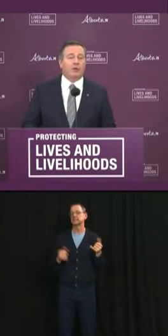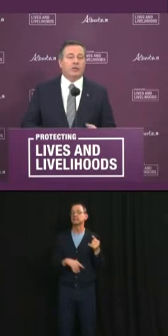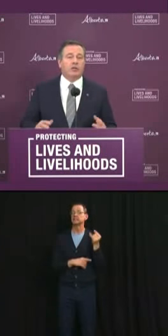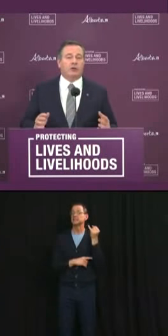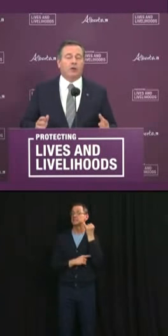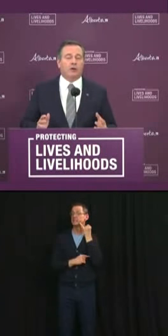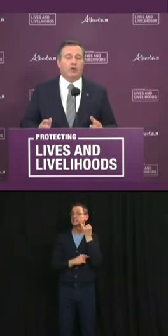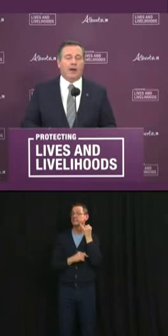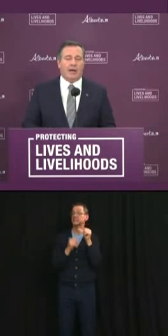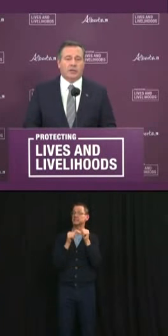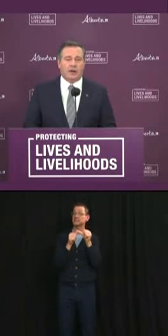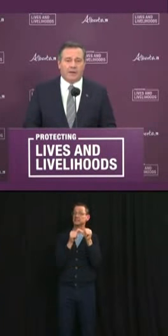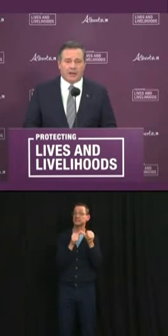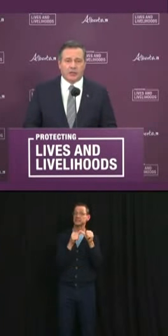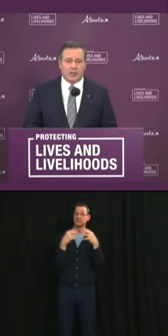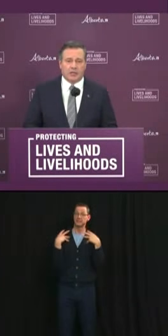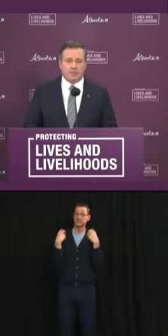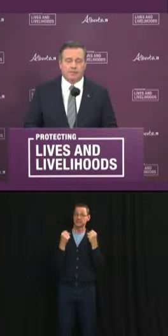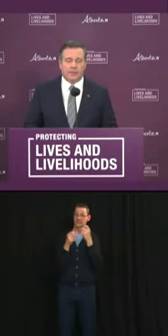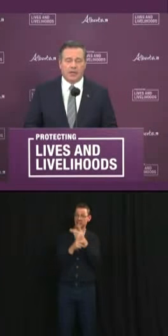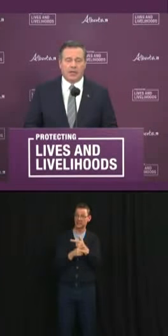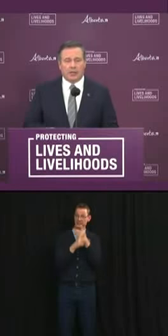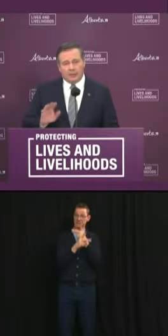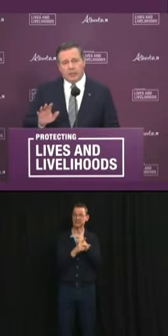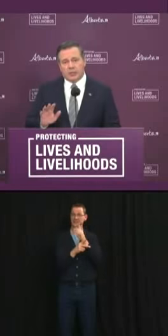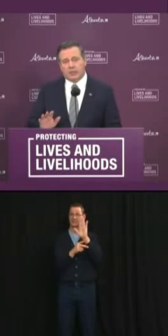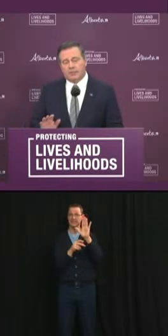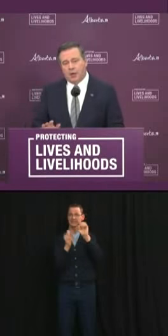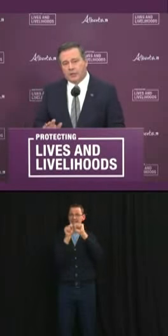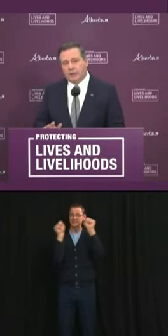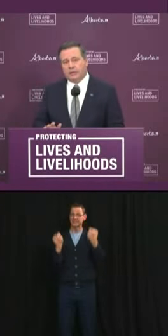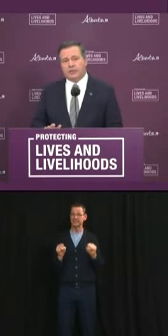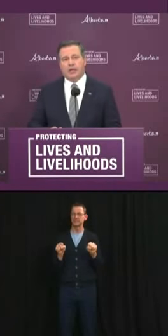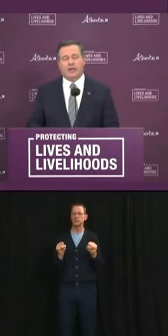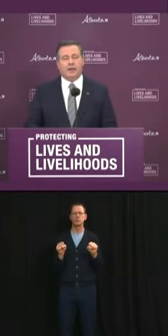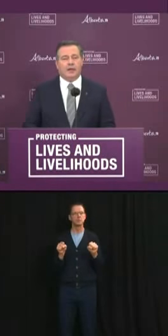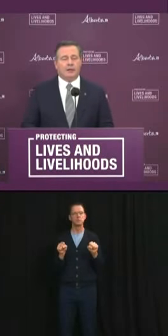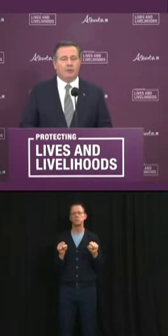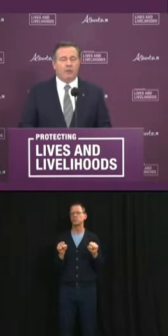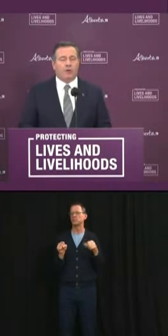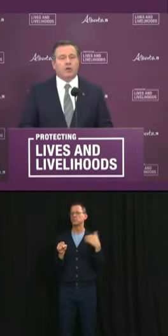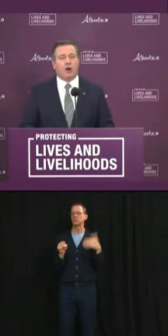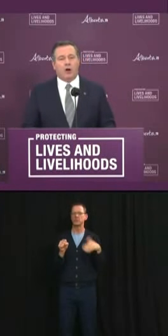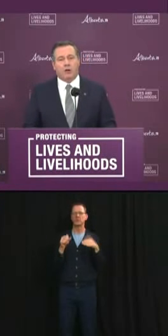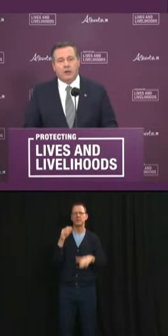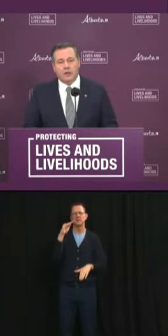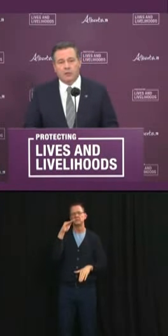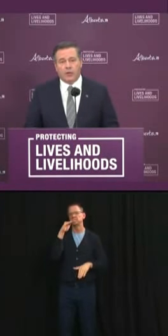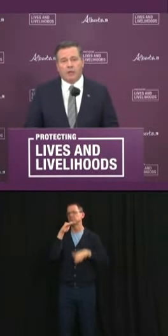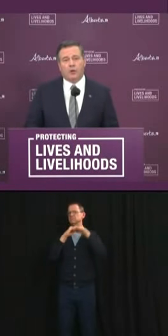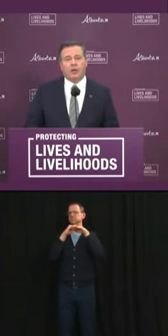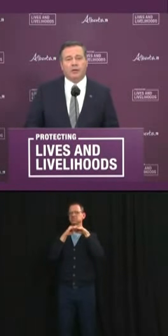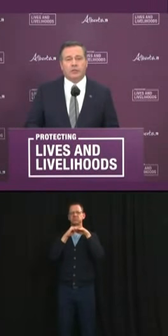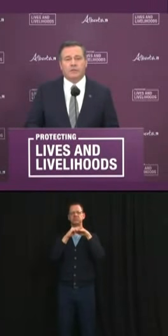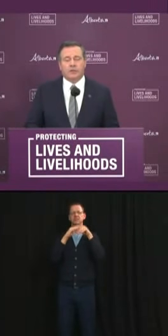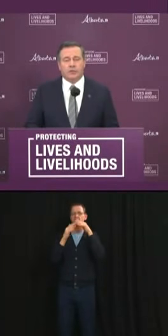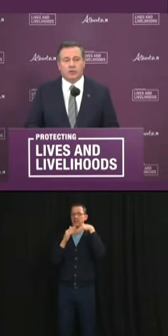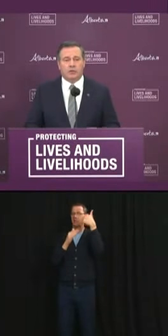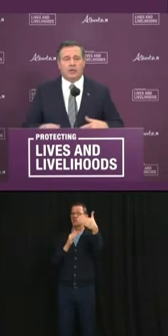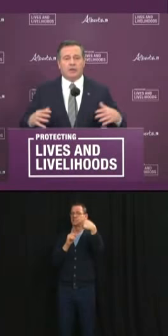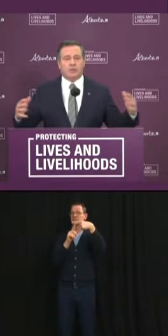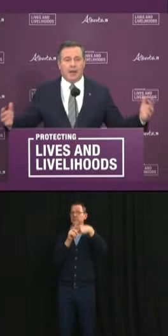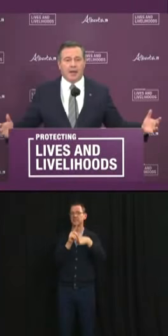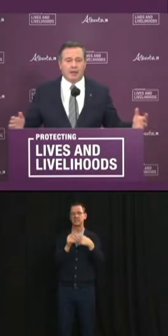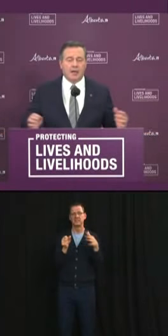when we're reaching critical mass of vaccination. Now, let me just pause there to say that we've worked hard with Alberta Health Services